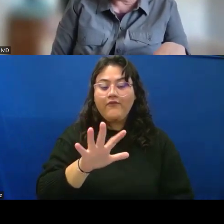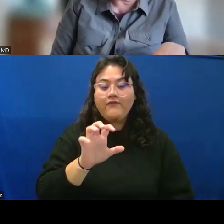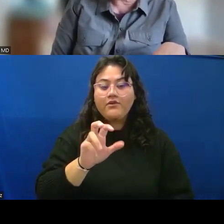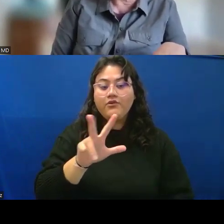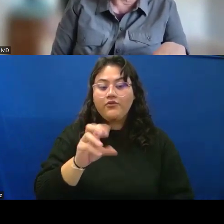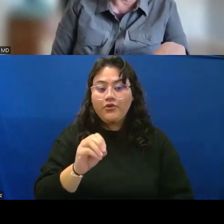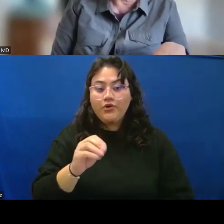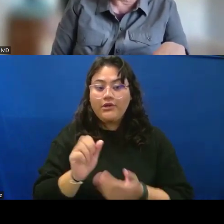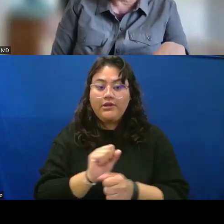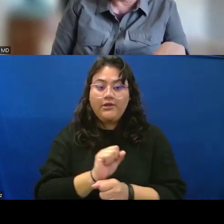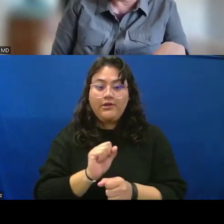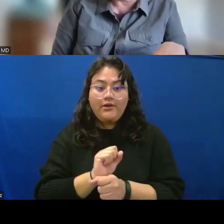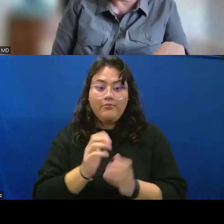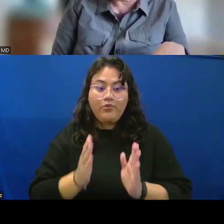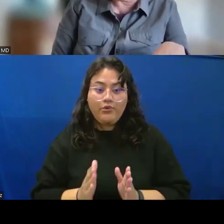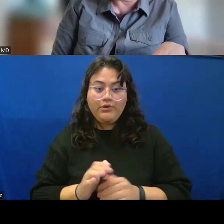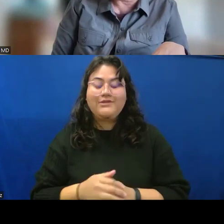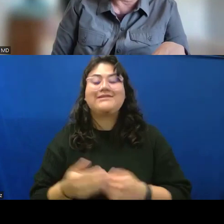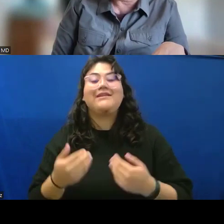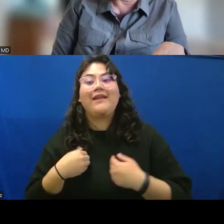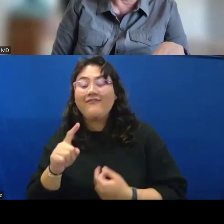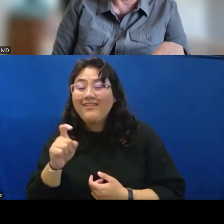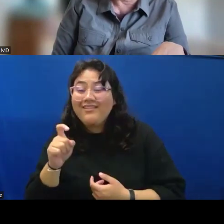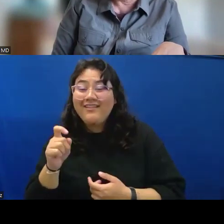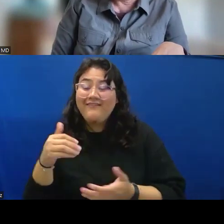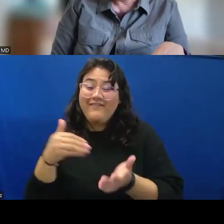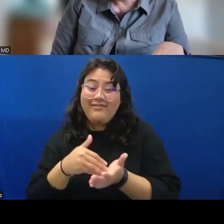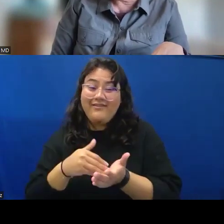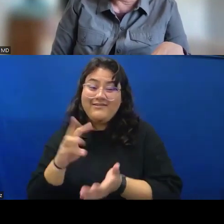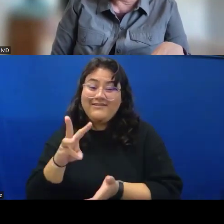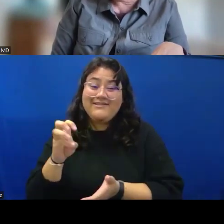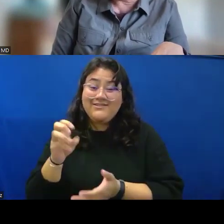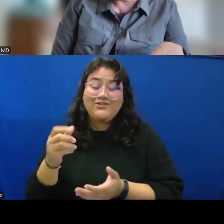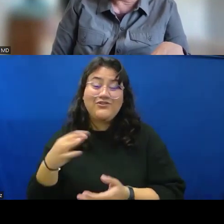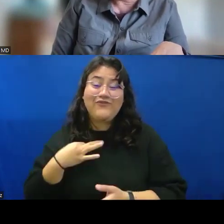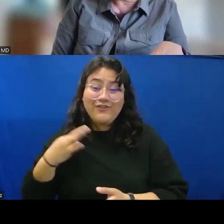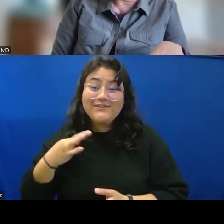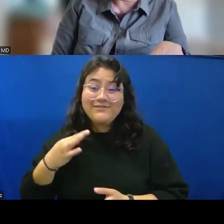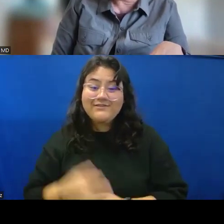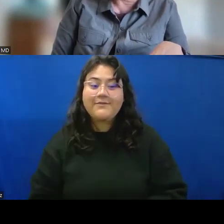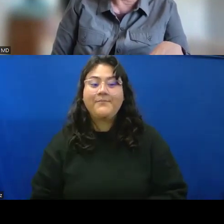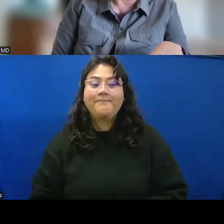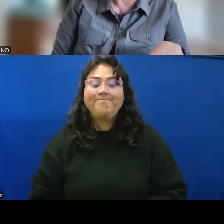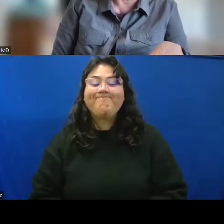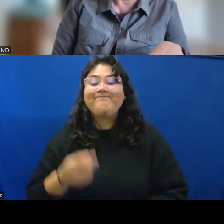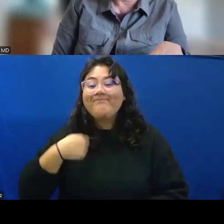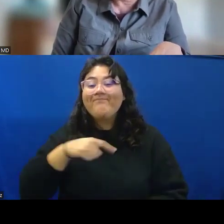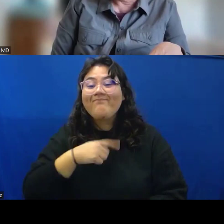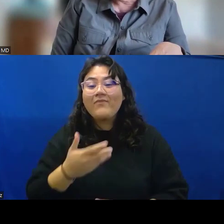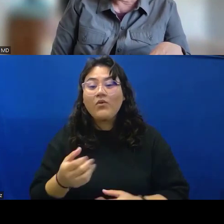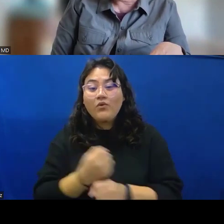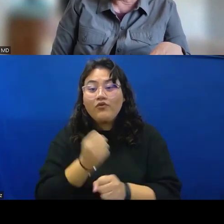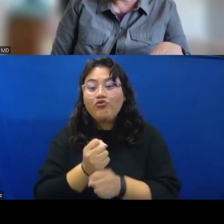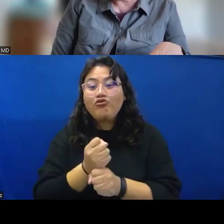We actually pay dues, and then we work for free, writing policy, creating conferences and educational